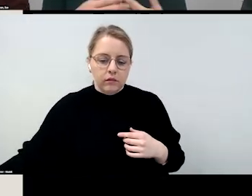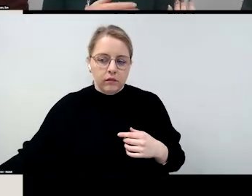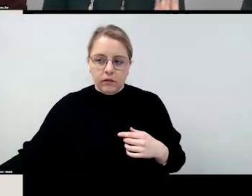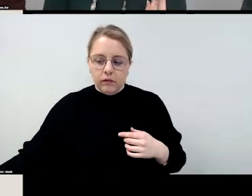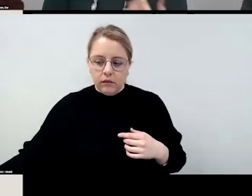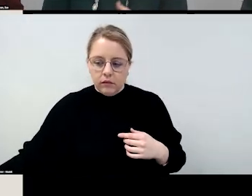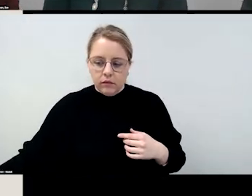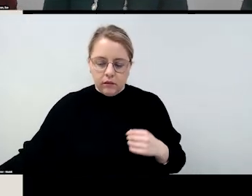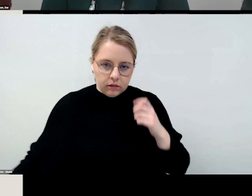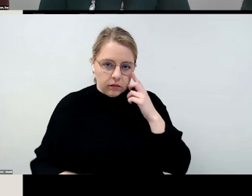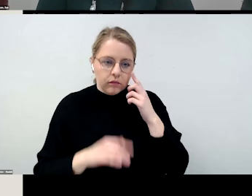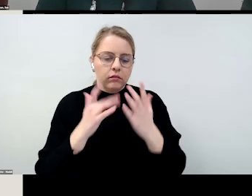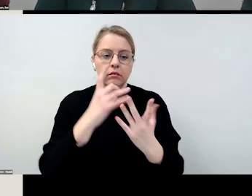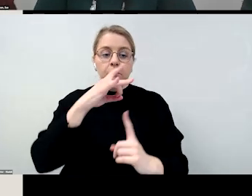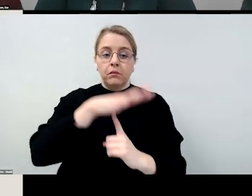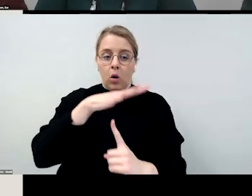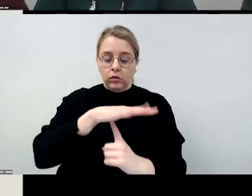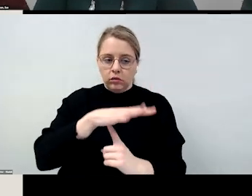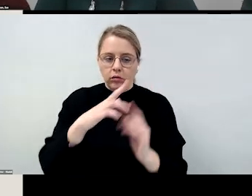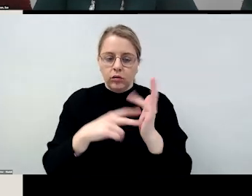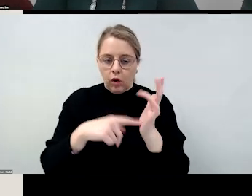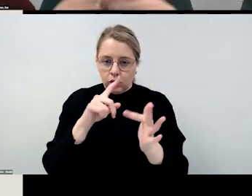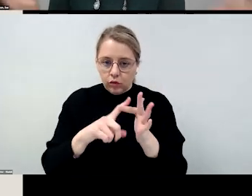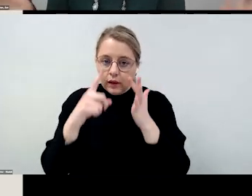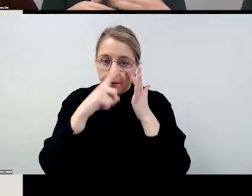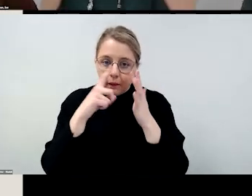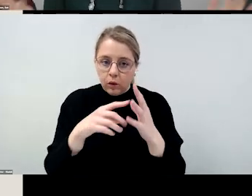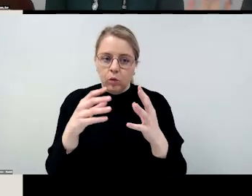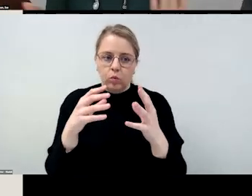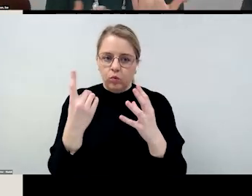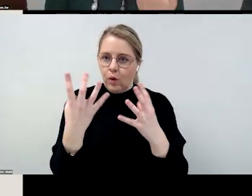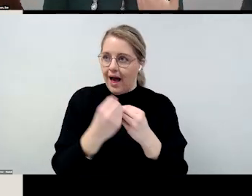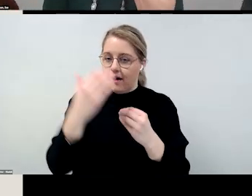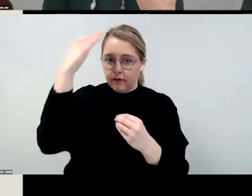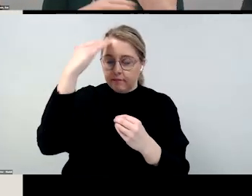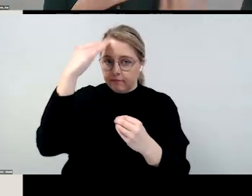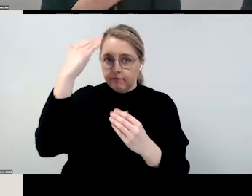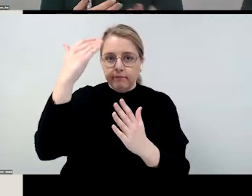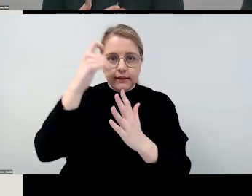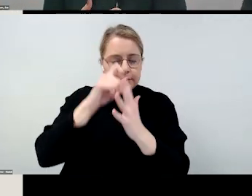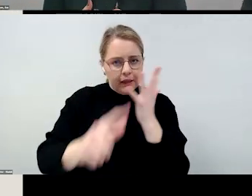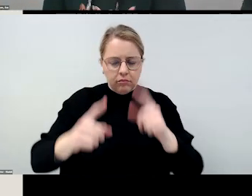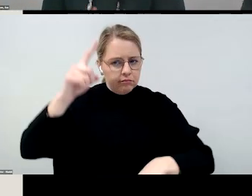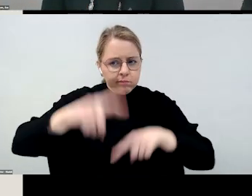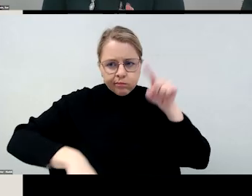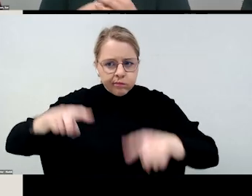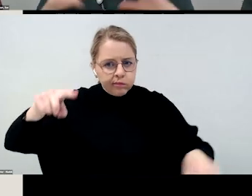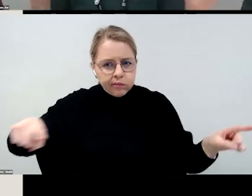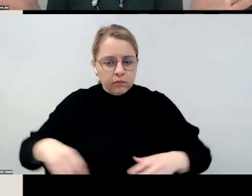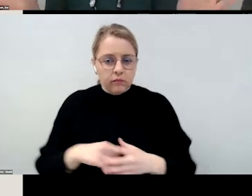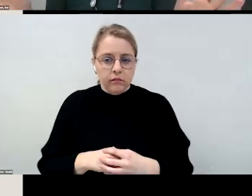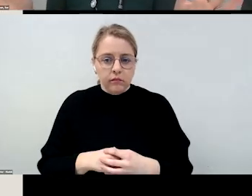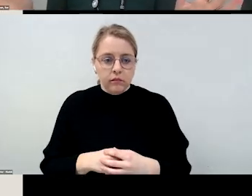are. But it's important to note that people with intellectual disability are diverse, they're heterogeneous. So the experiences we talk about